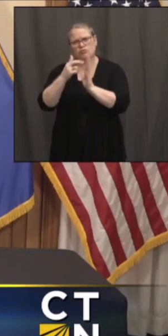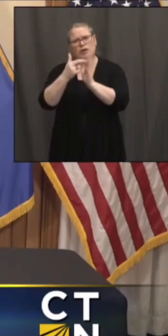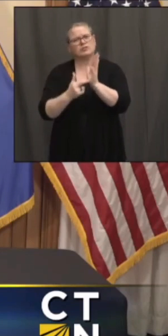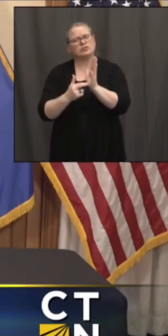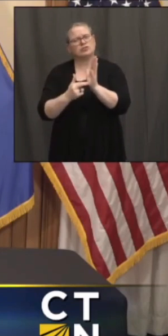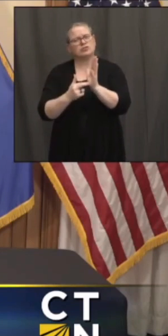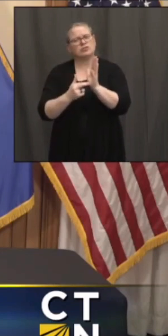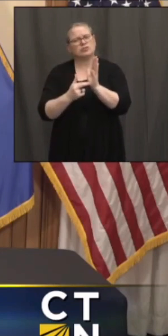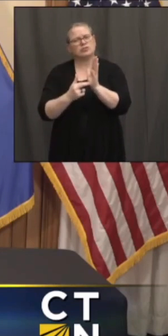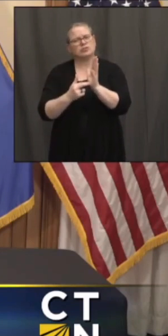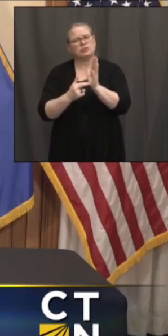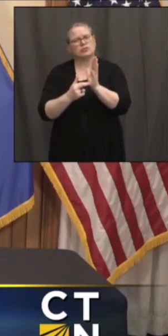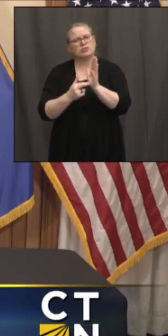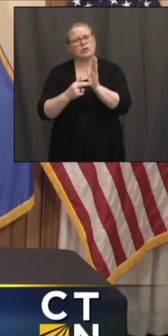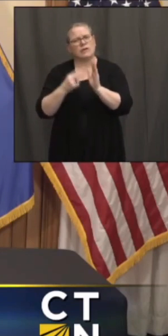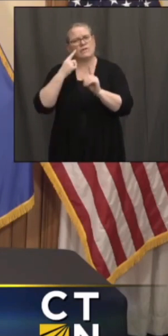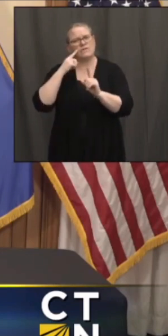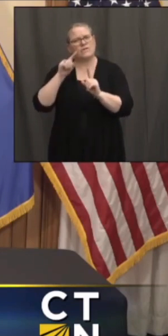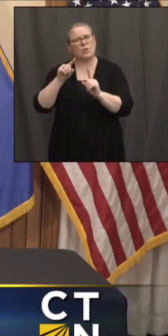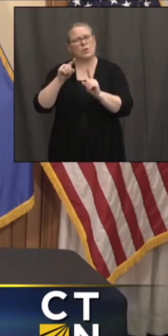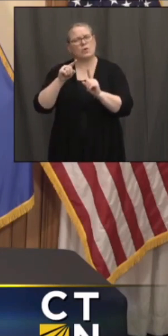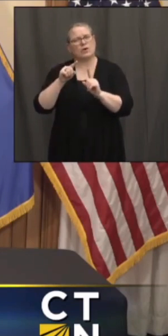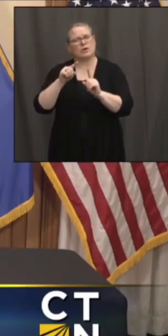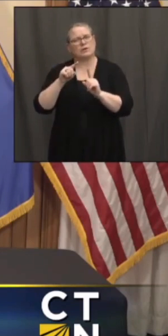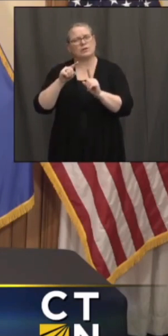start deducting